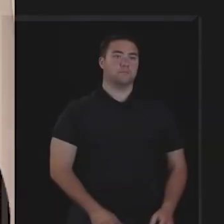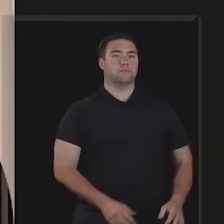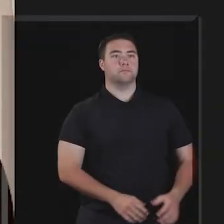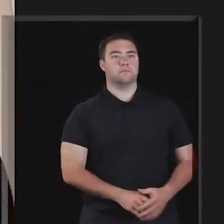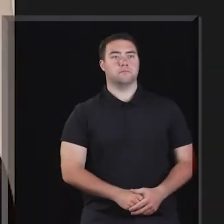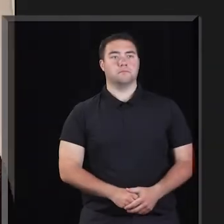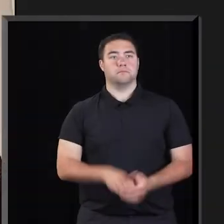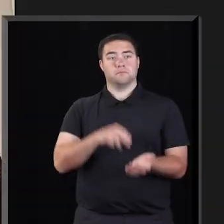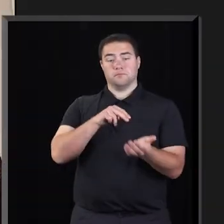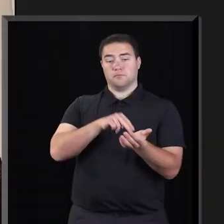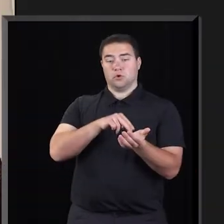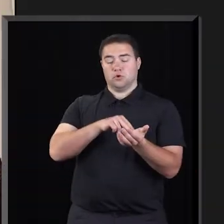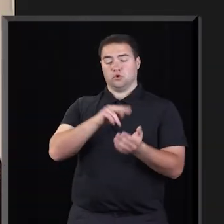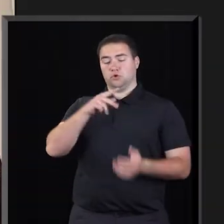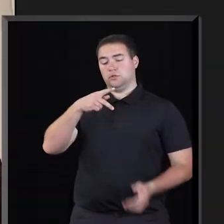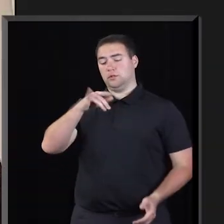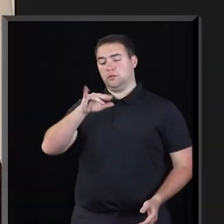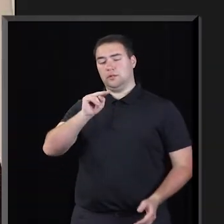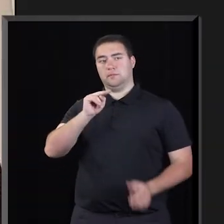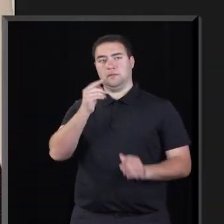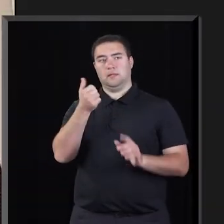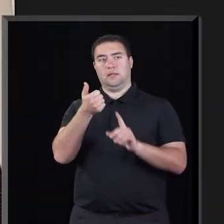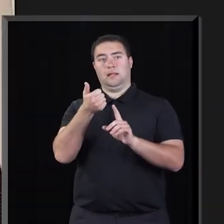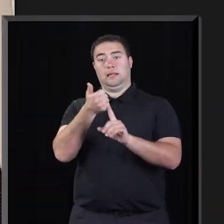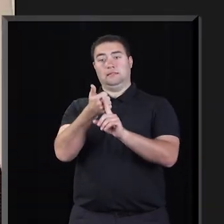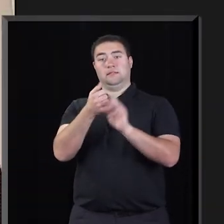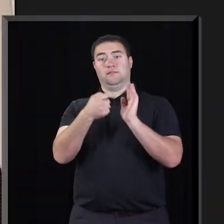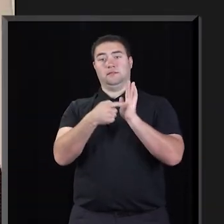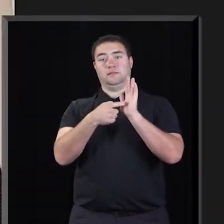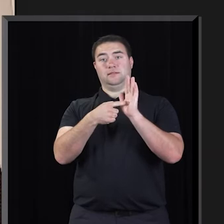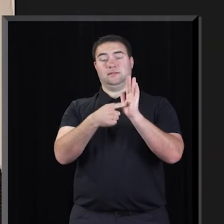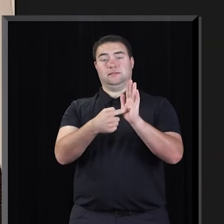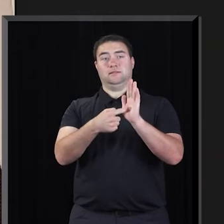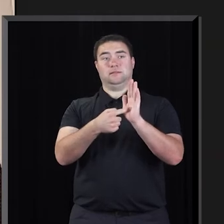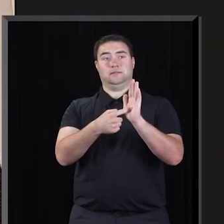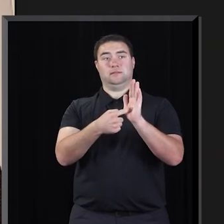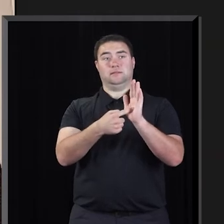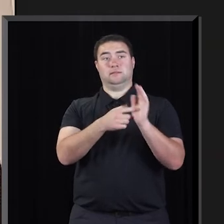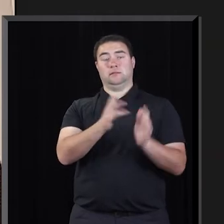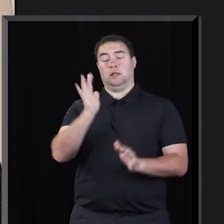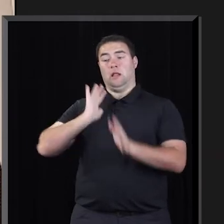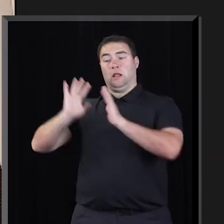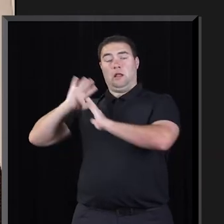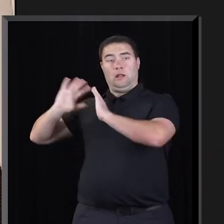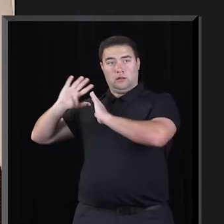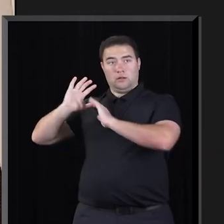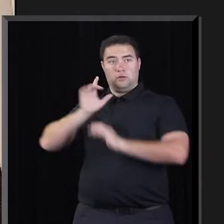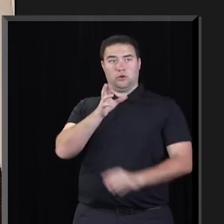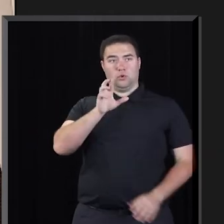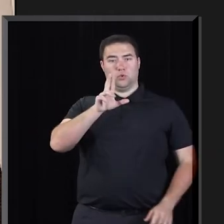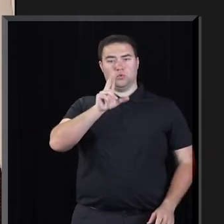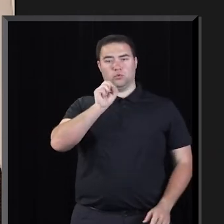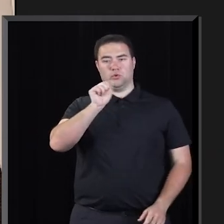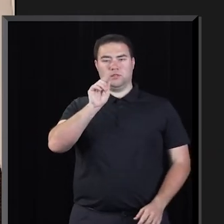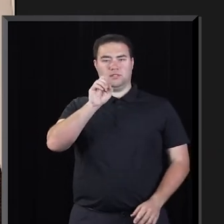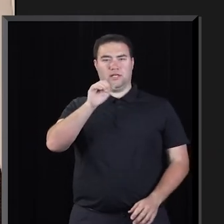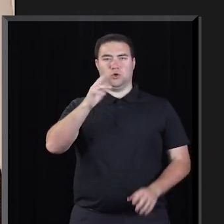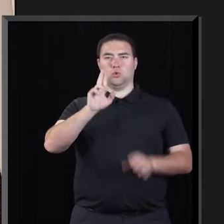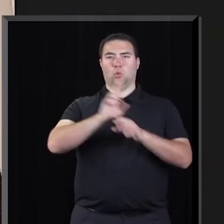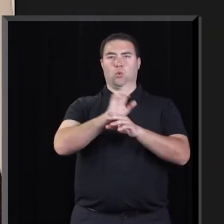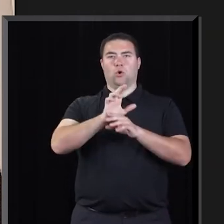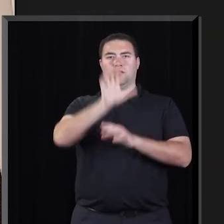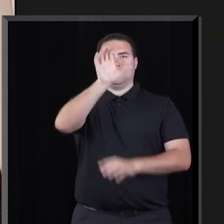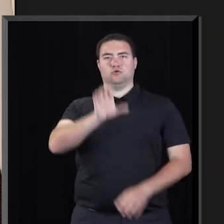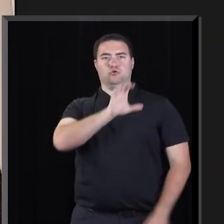The nursing pin is a symbol with a rich history dating back to the Maltese cross. The Crusaders wore the cross as a symbol of